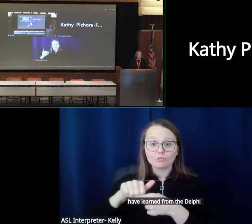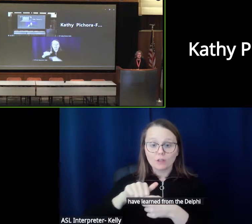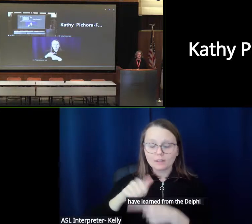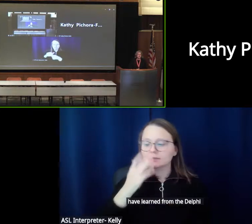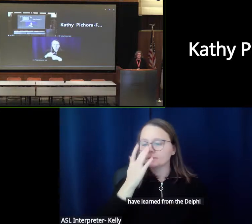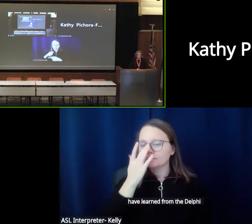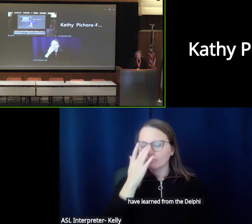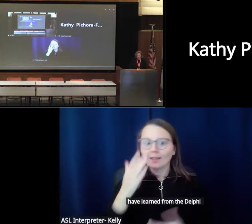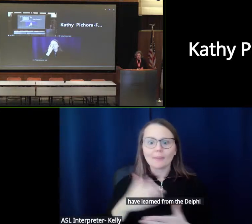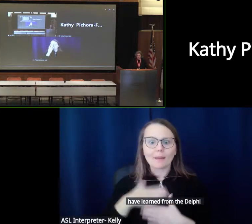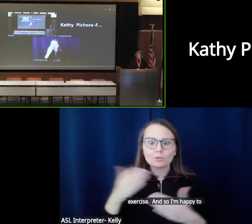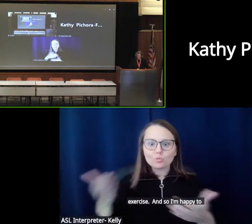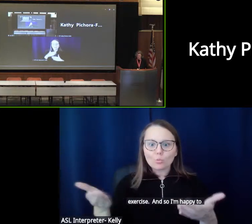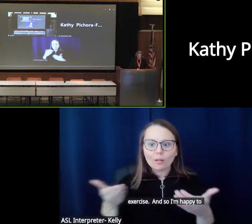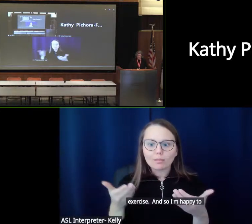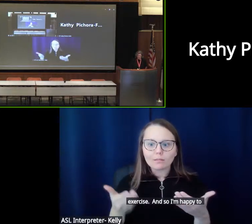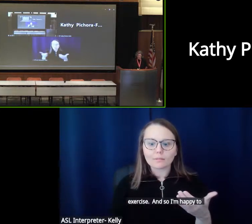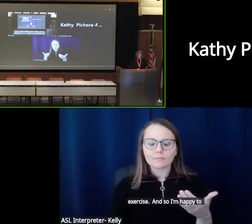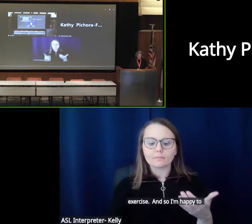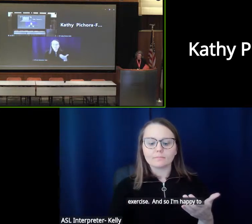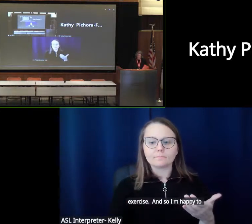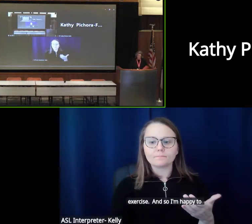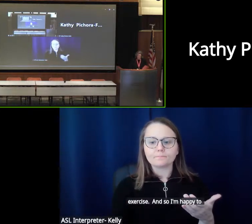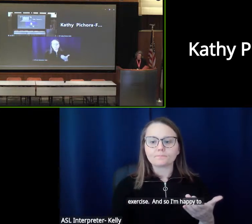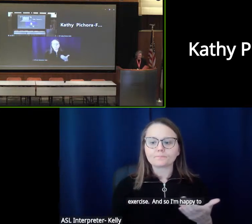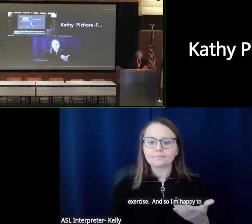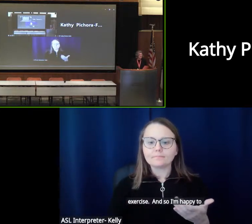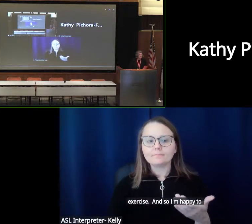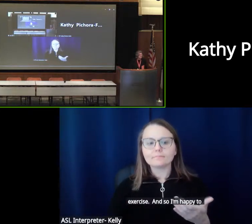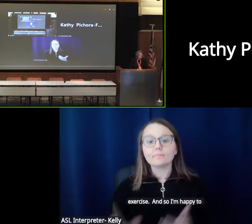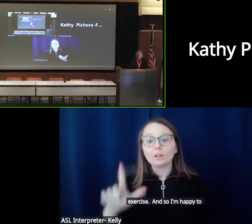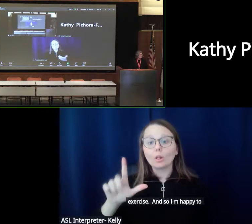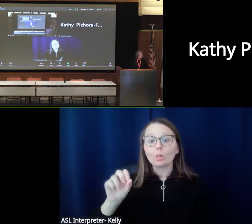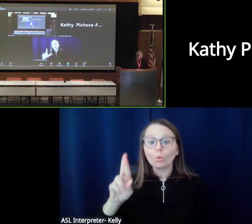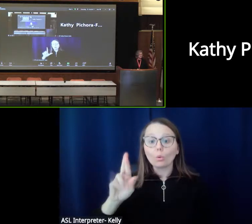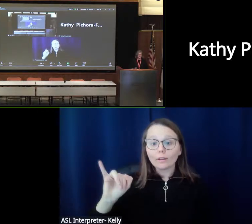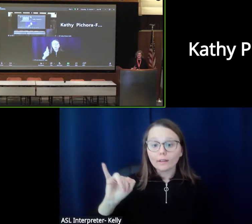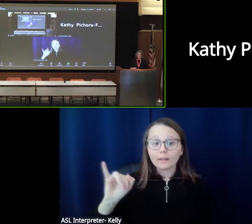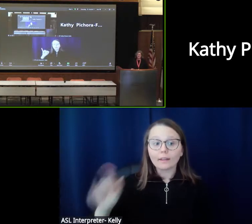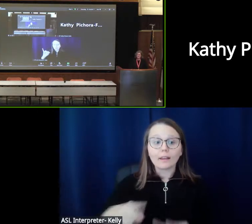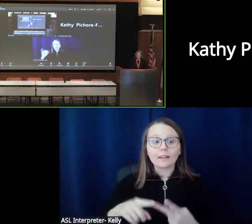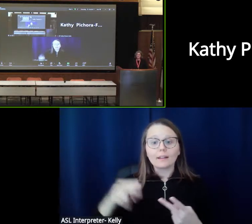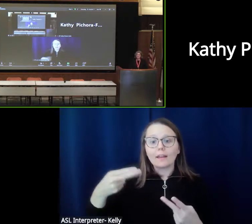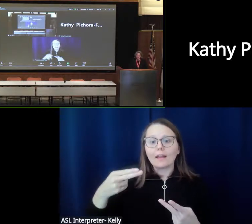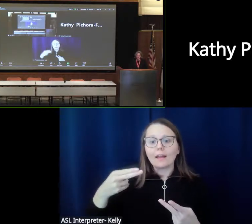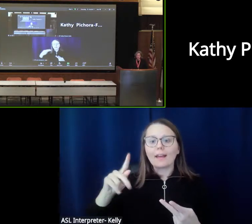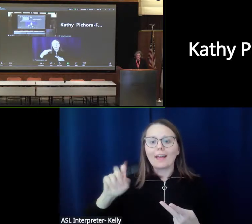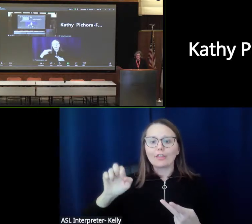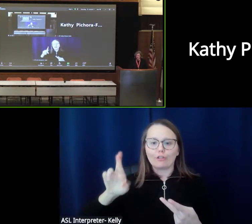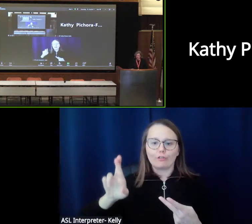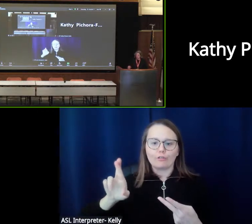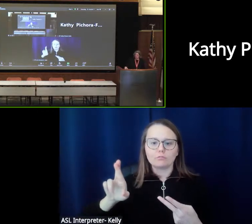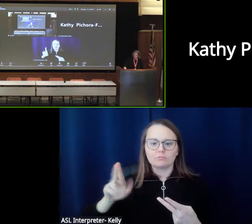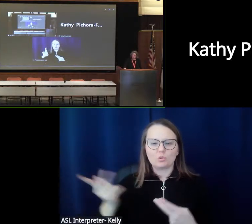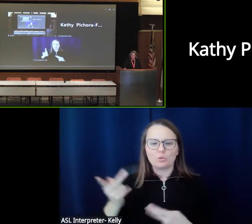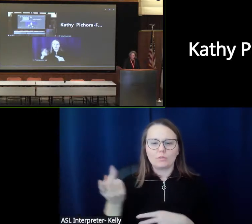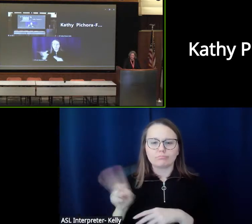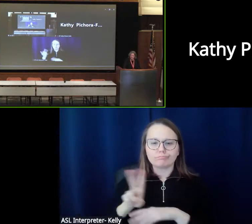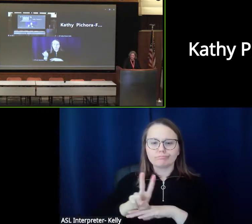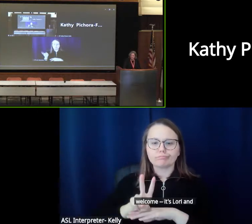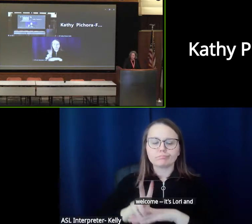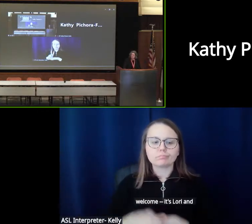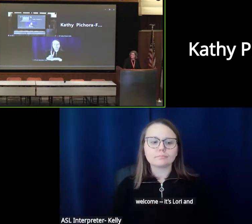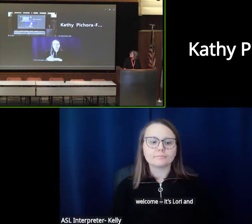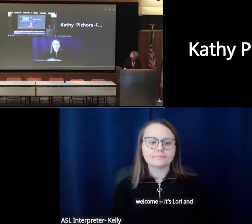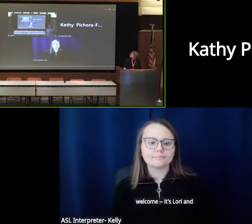to welcome, it's Lori and Heather. Thank you so much, Lori and Heather, to the stage for that.